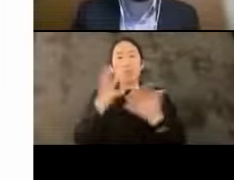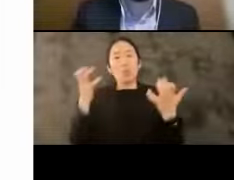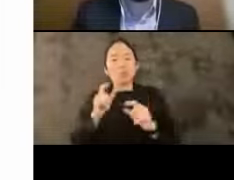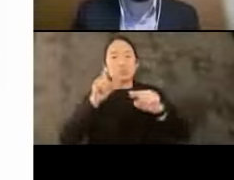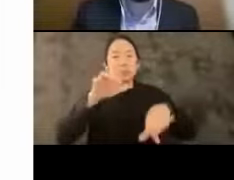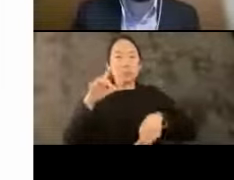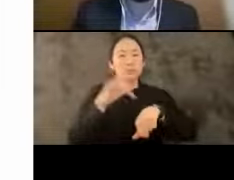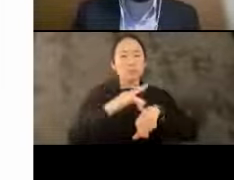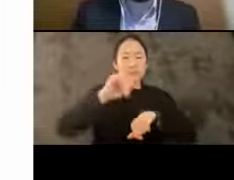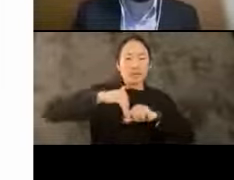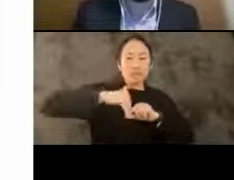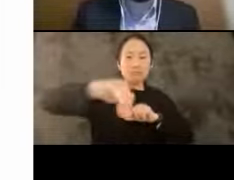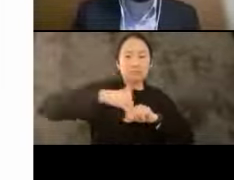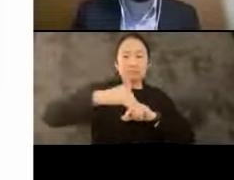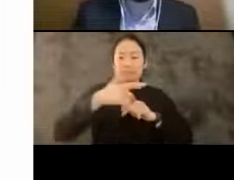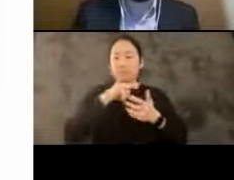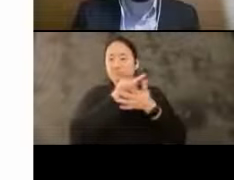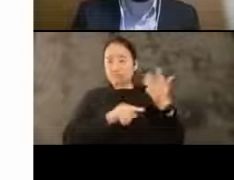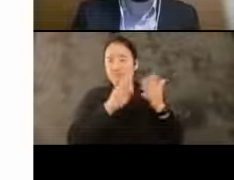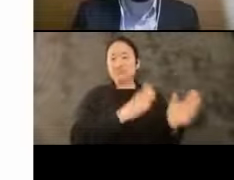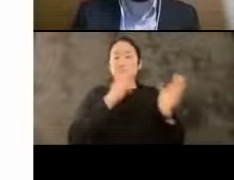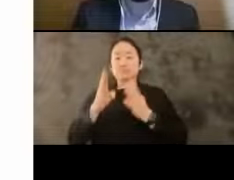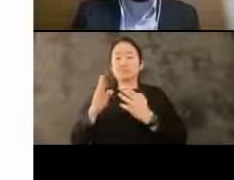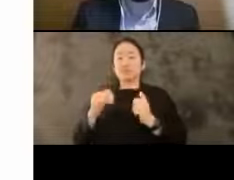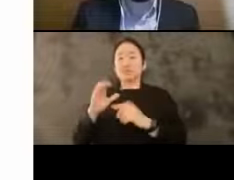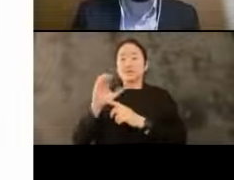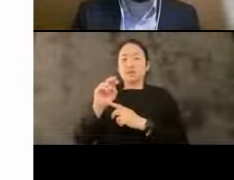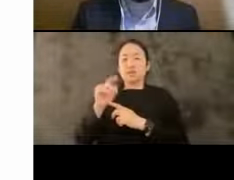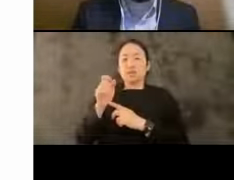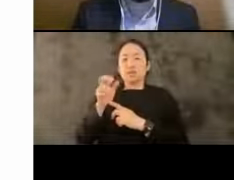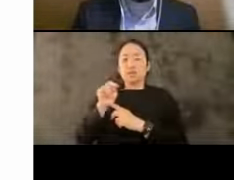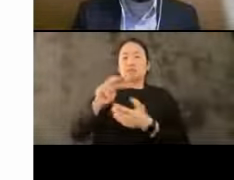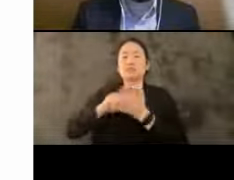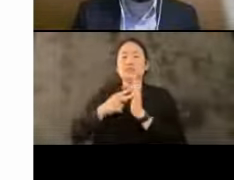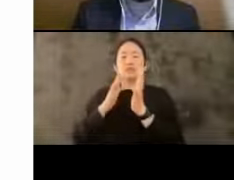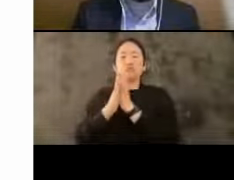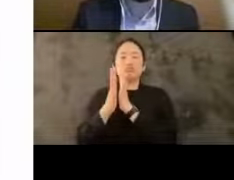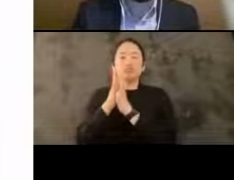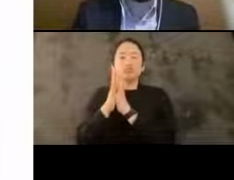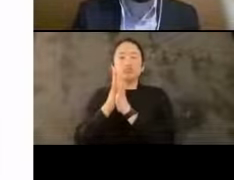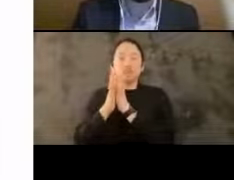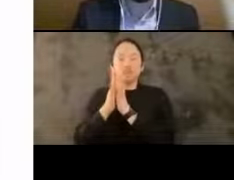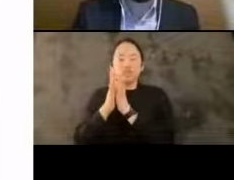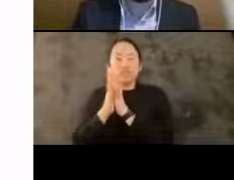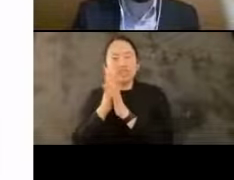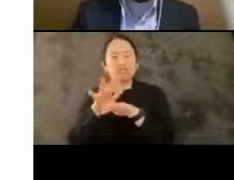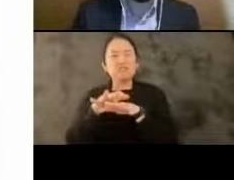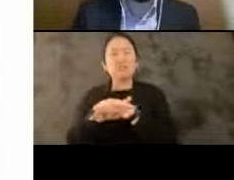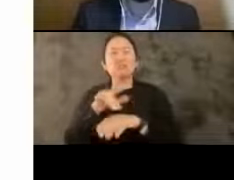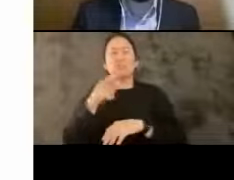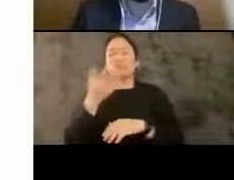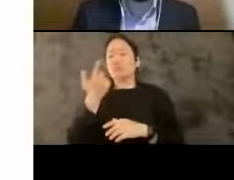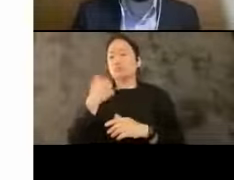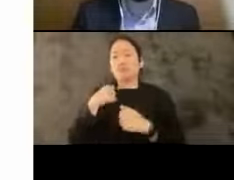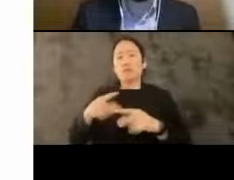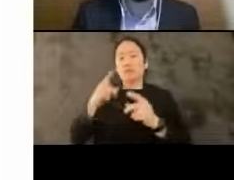corridor. For congestion, we were looking at basically traffic congestion and where we would have some opportunities to